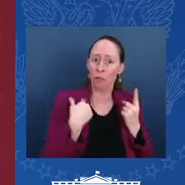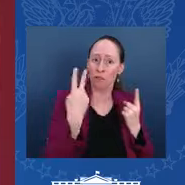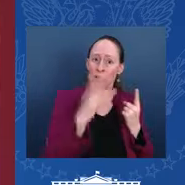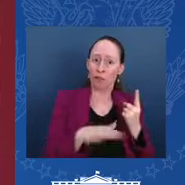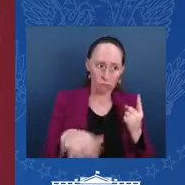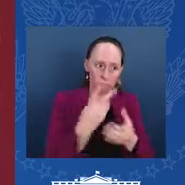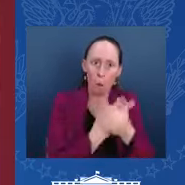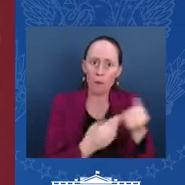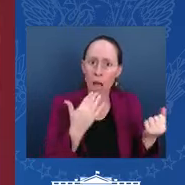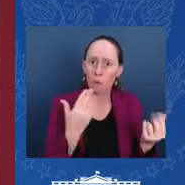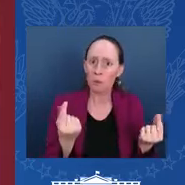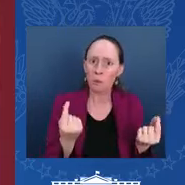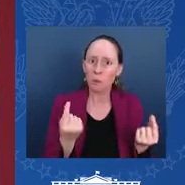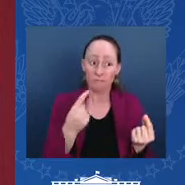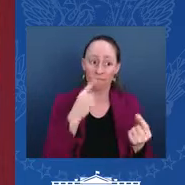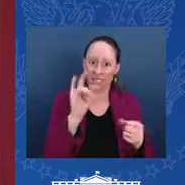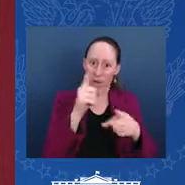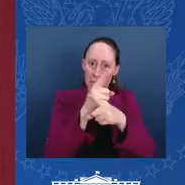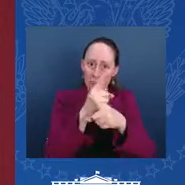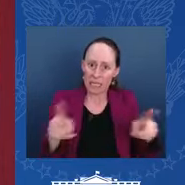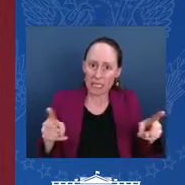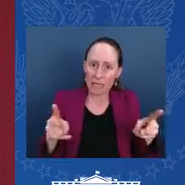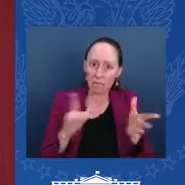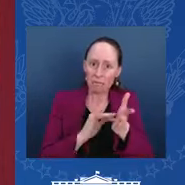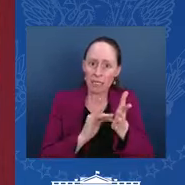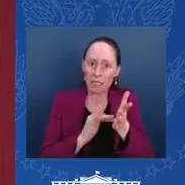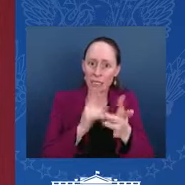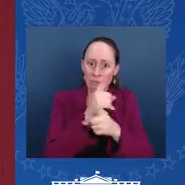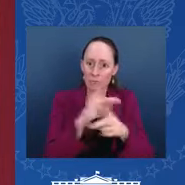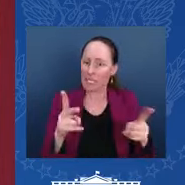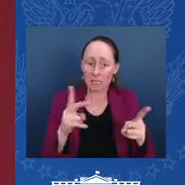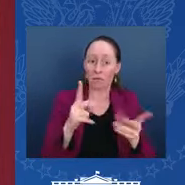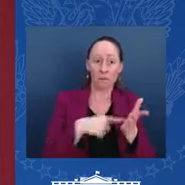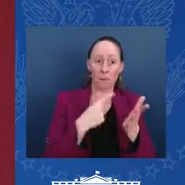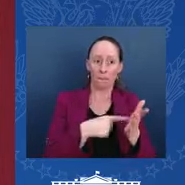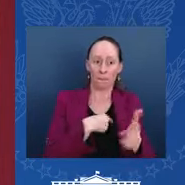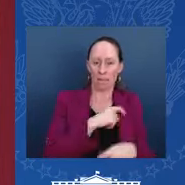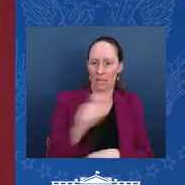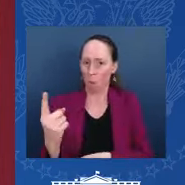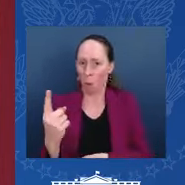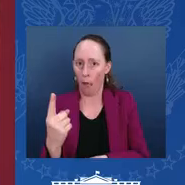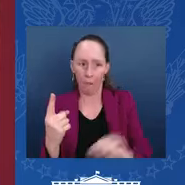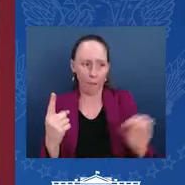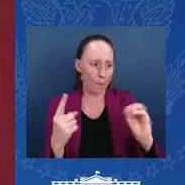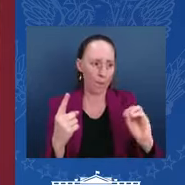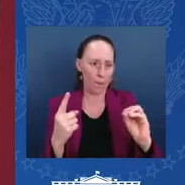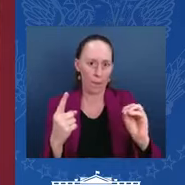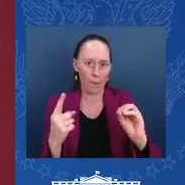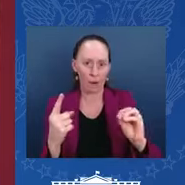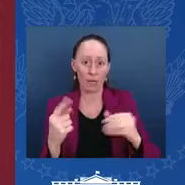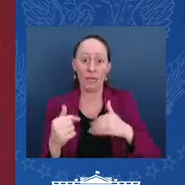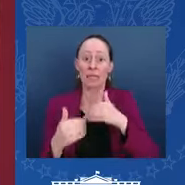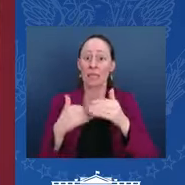insulin. What does that do to a parent's dignity? Your sense of